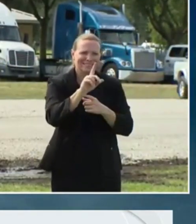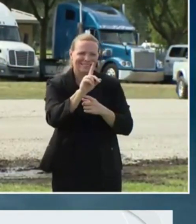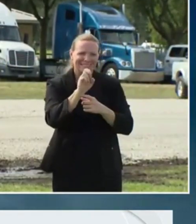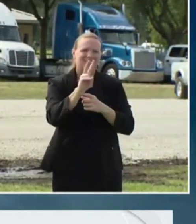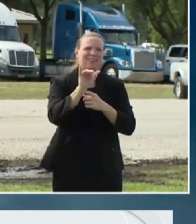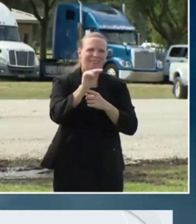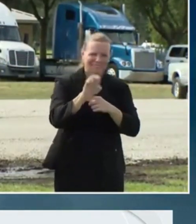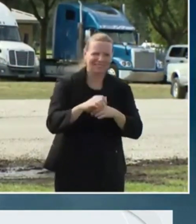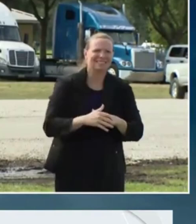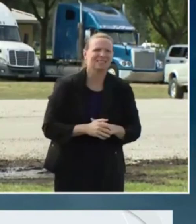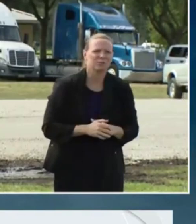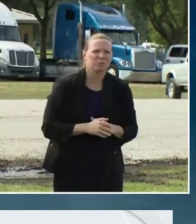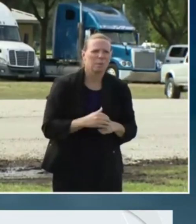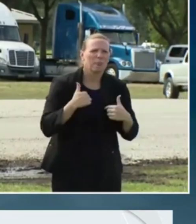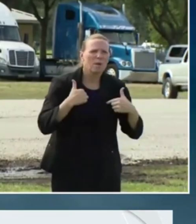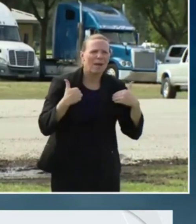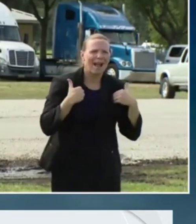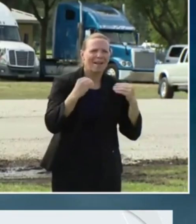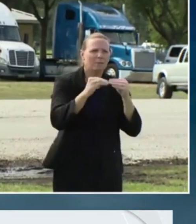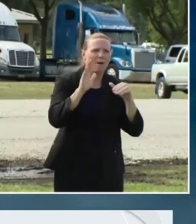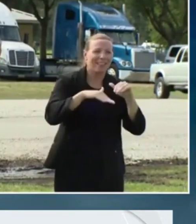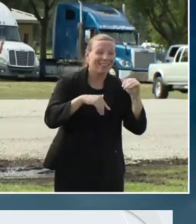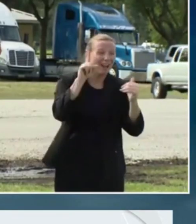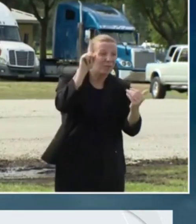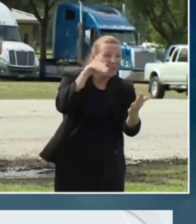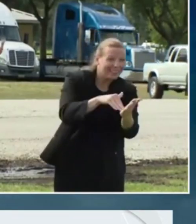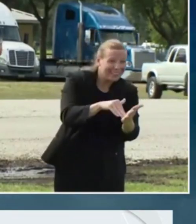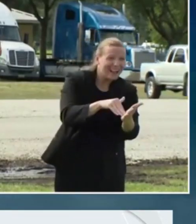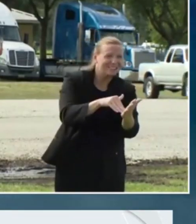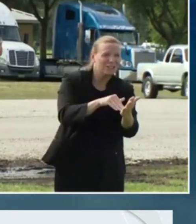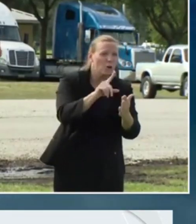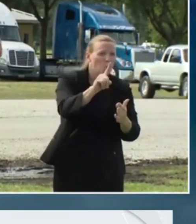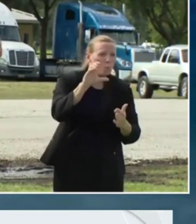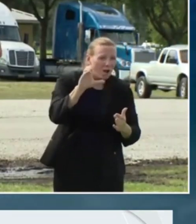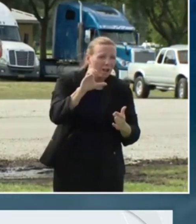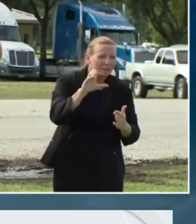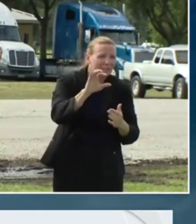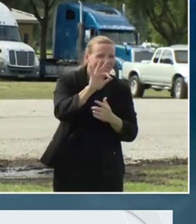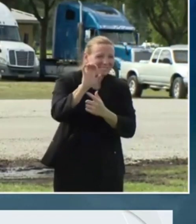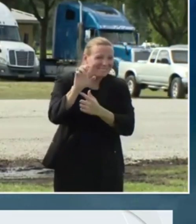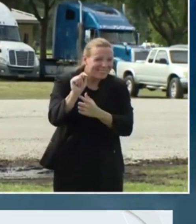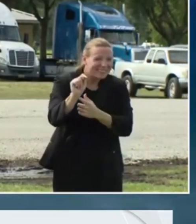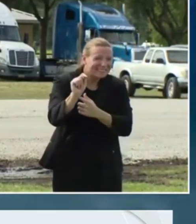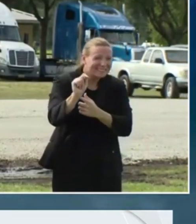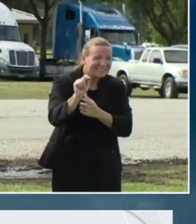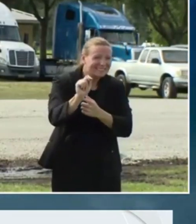than 11,000 feet of those tiger dams. That's really important to protect